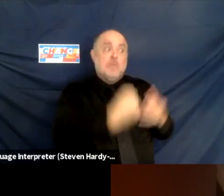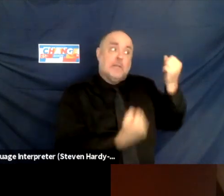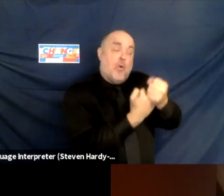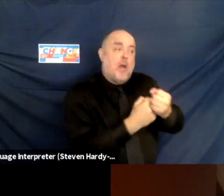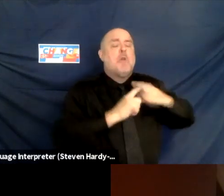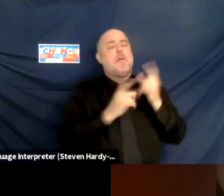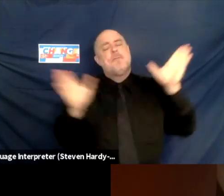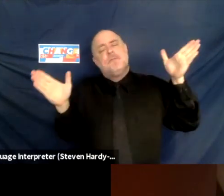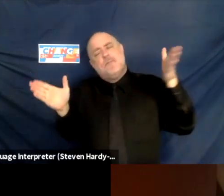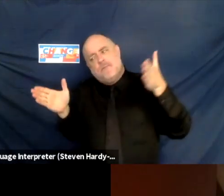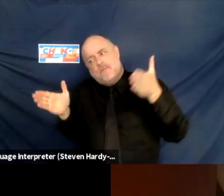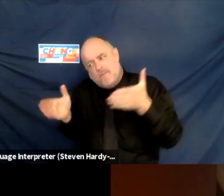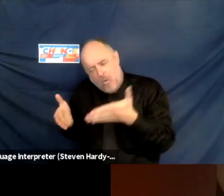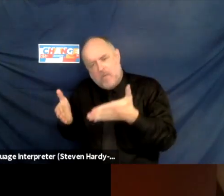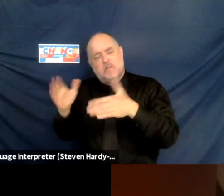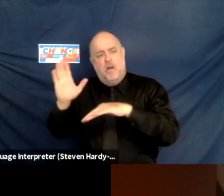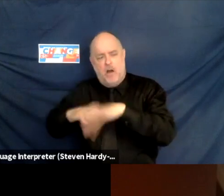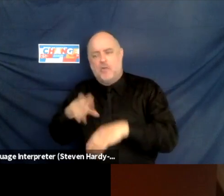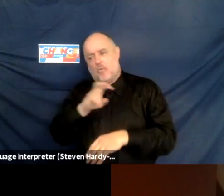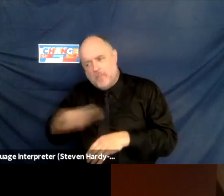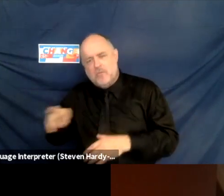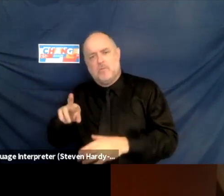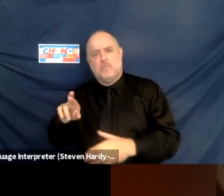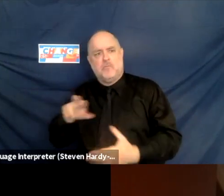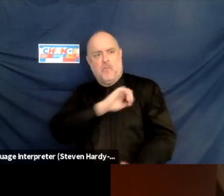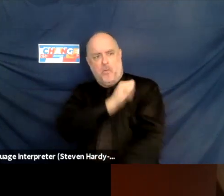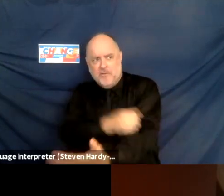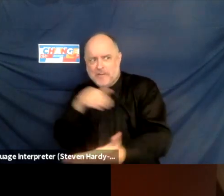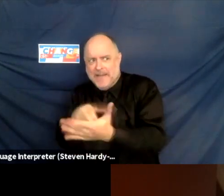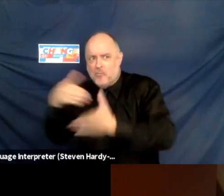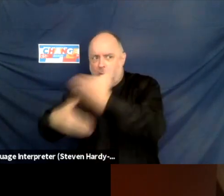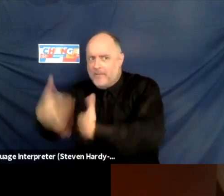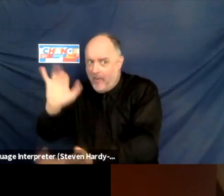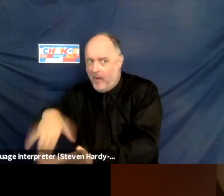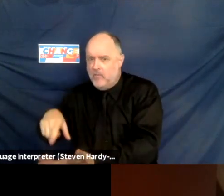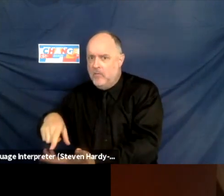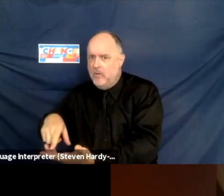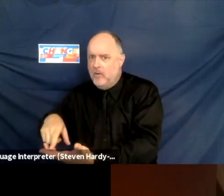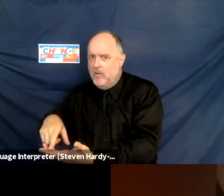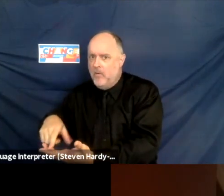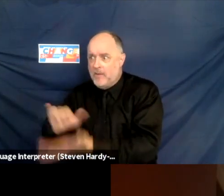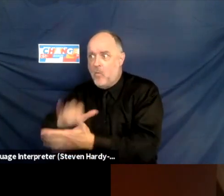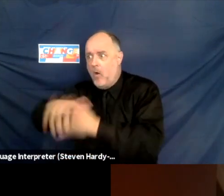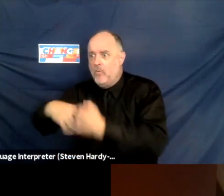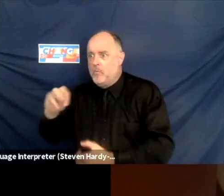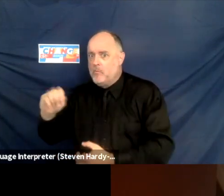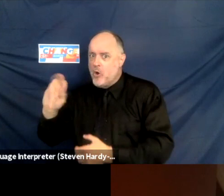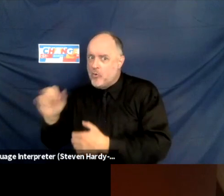transportation, the transportation reauthorization process, where all of our marker bills fit